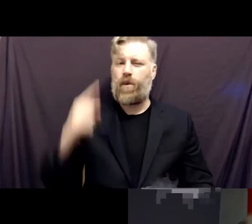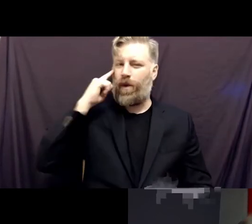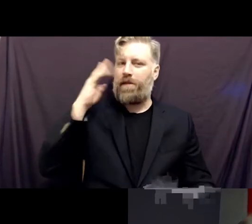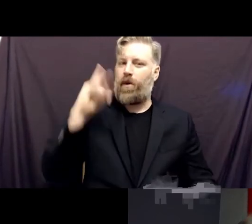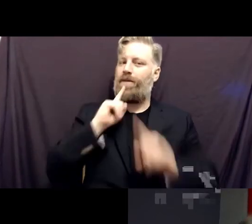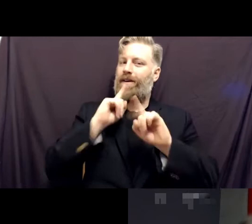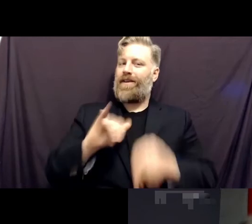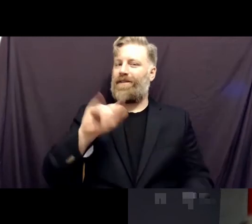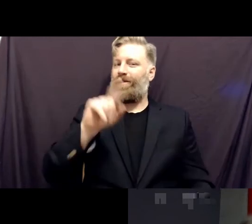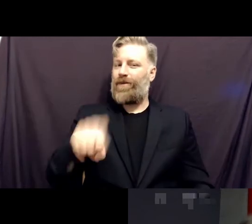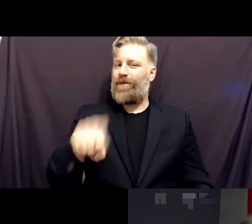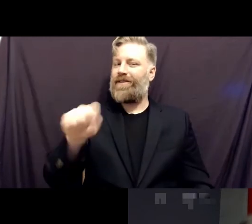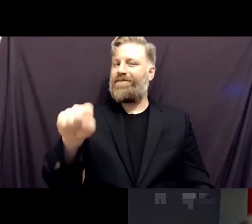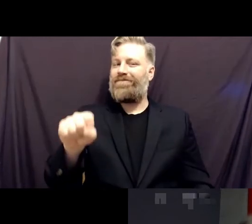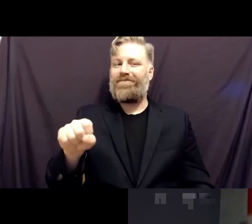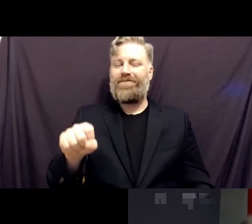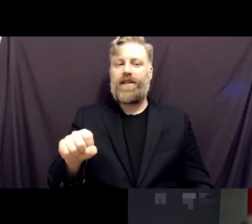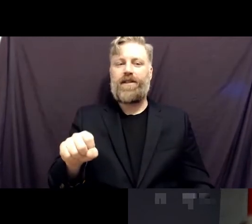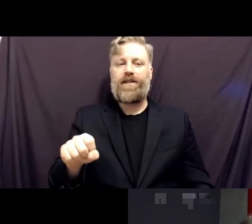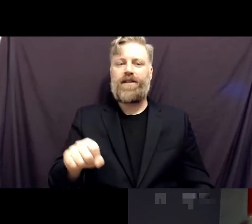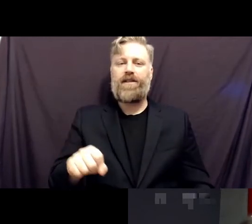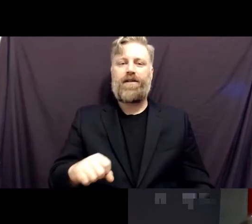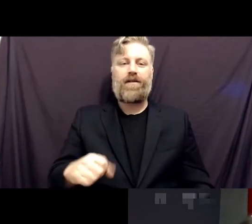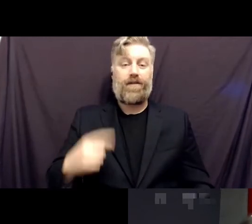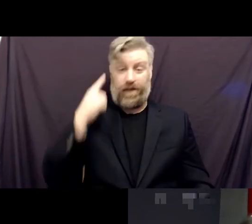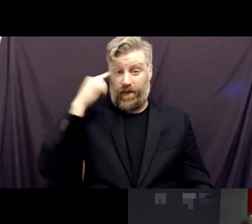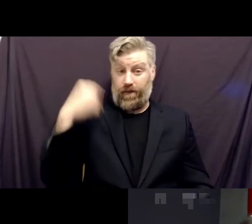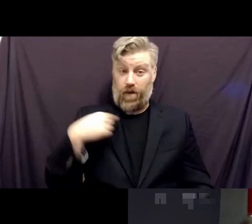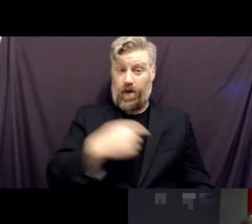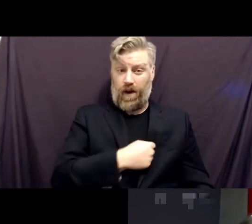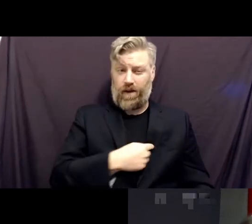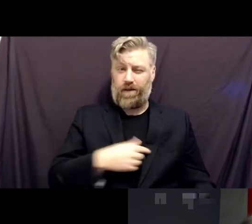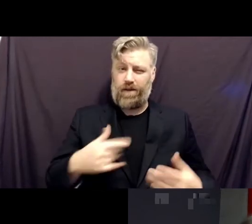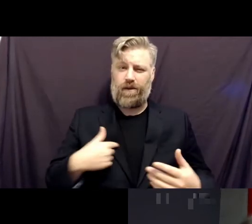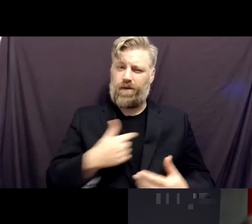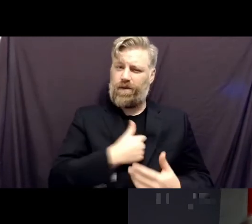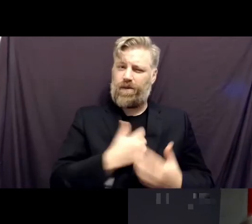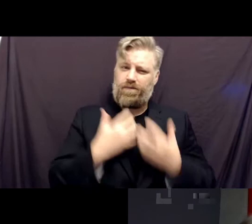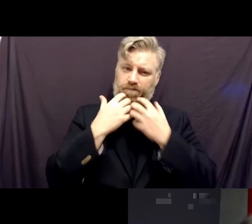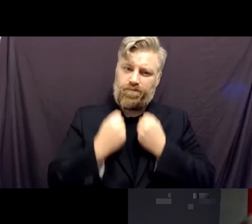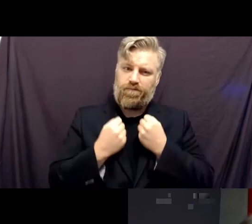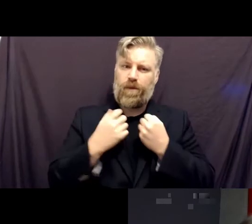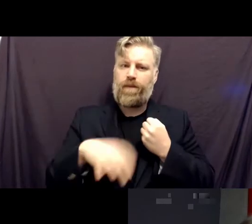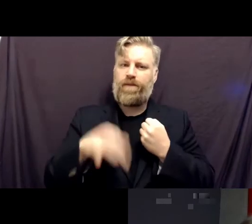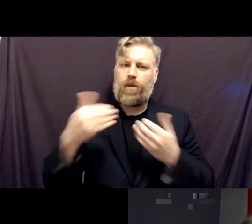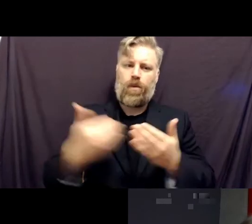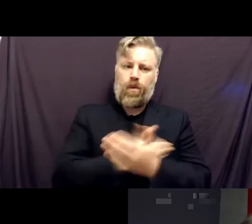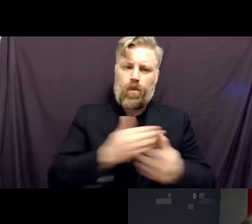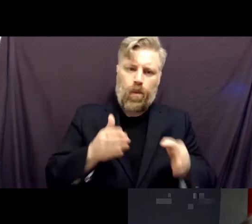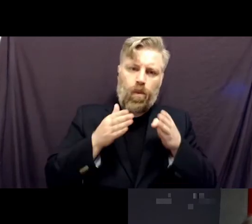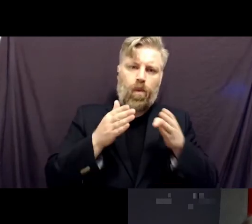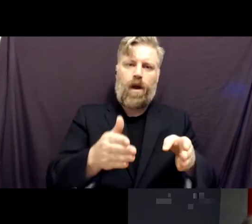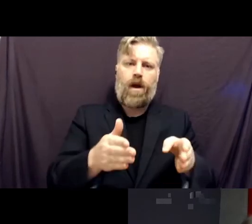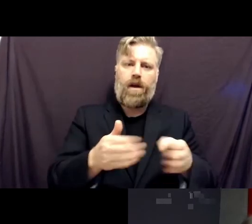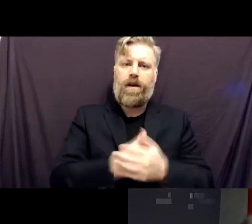already. It was very important for us to find a new way, a new approach